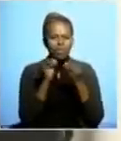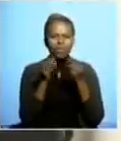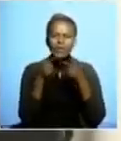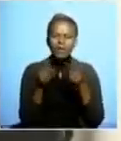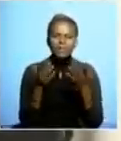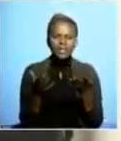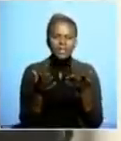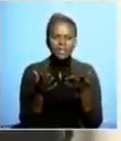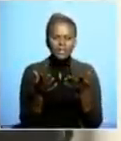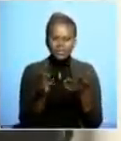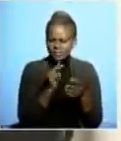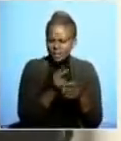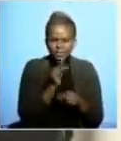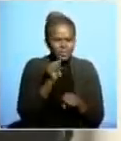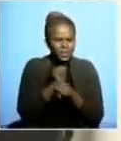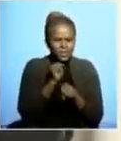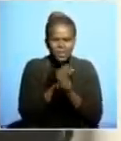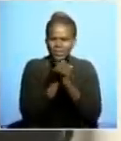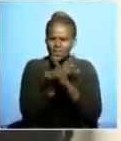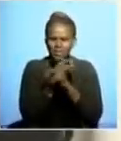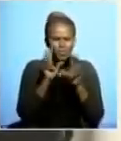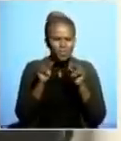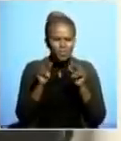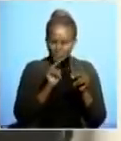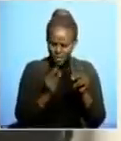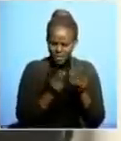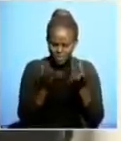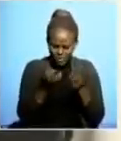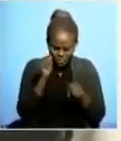We don't work on noise. We work on getting the job done.